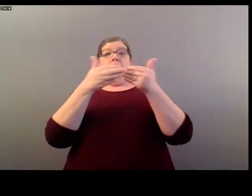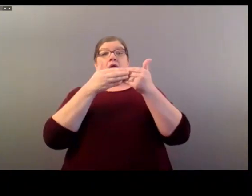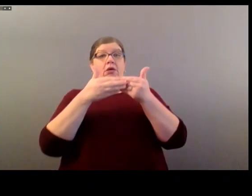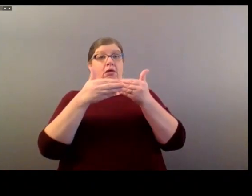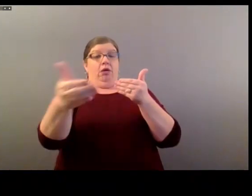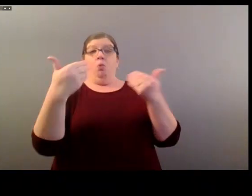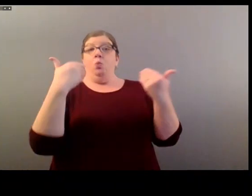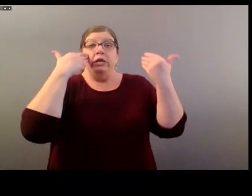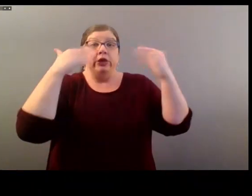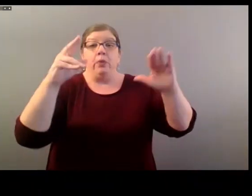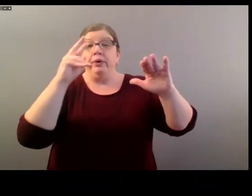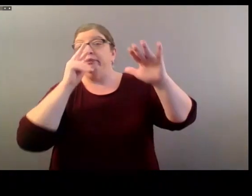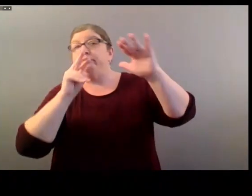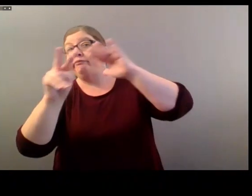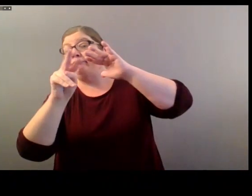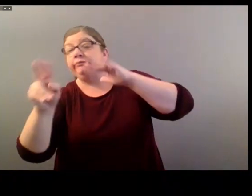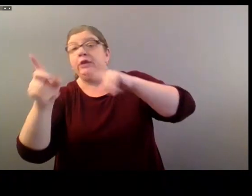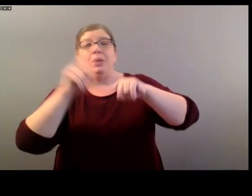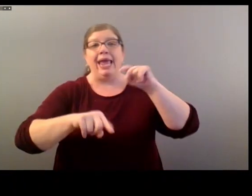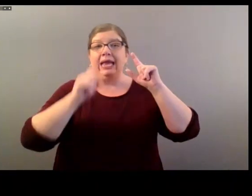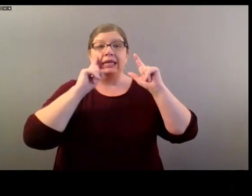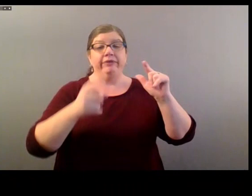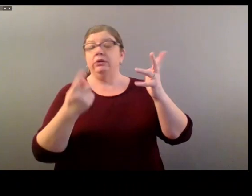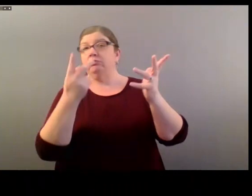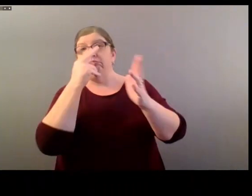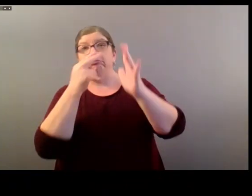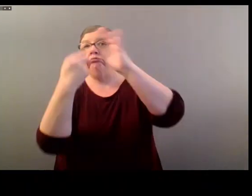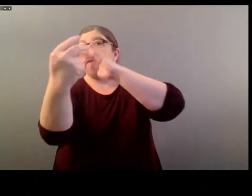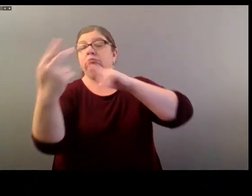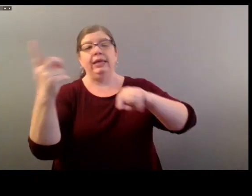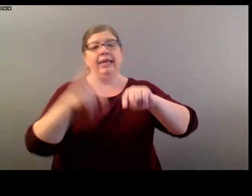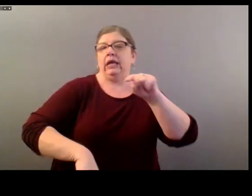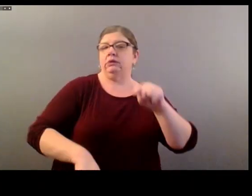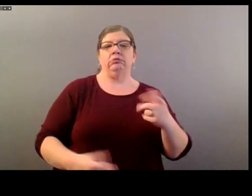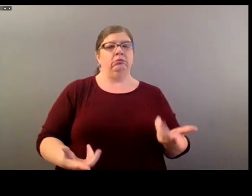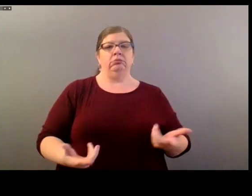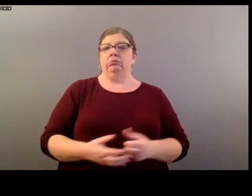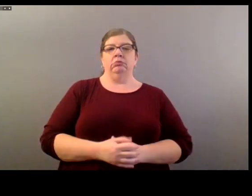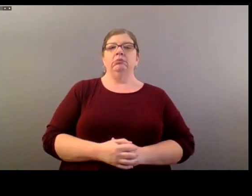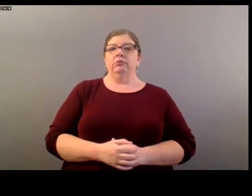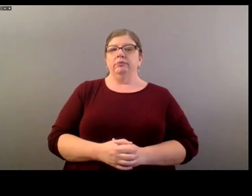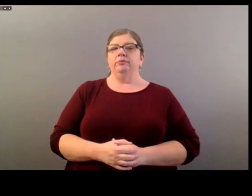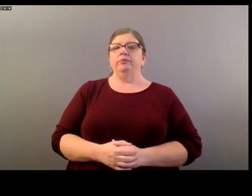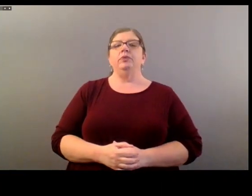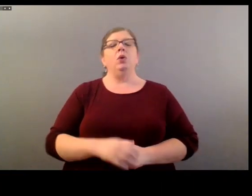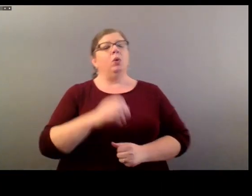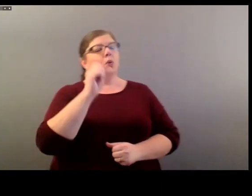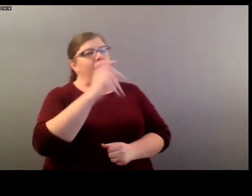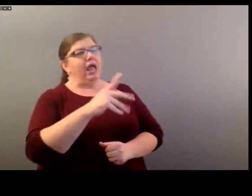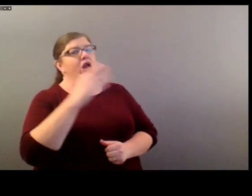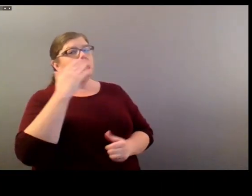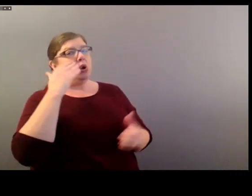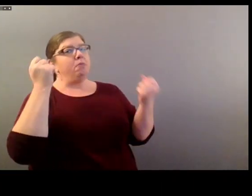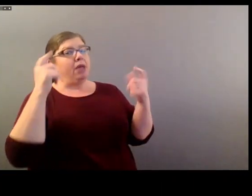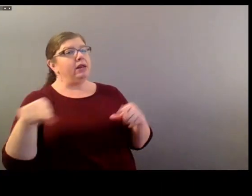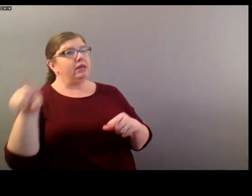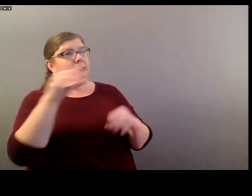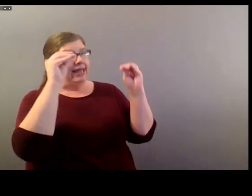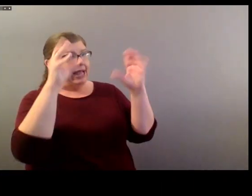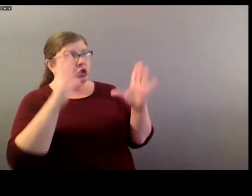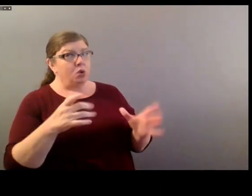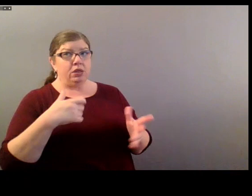know. We can't even anticipate. Okay, and I know a lot of educators that I've spoken